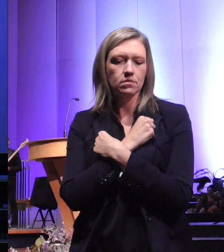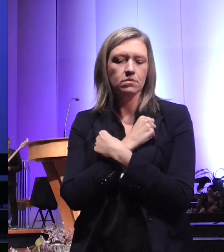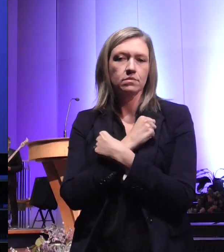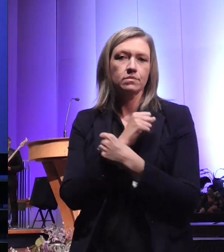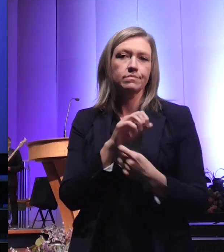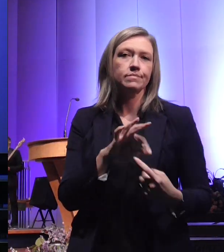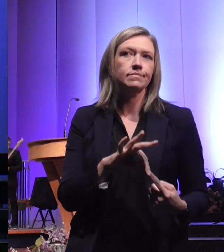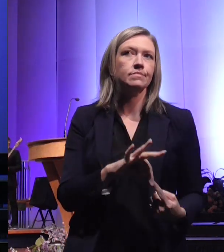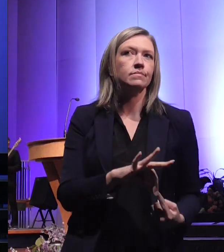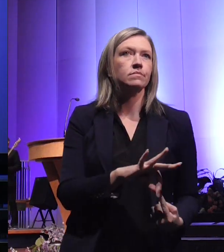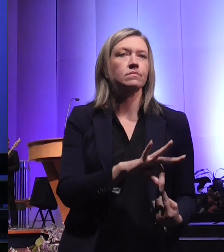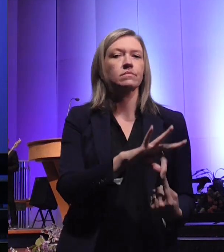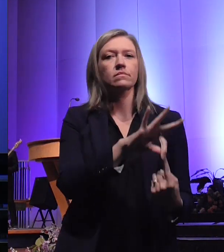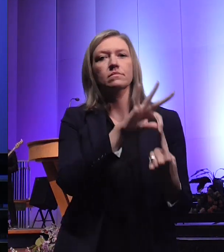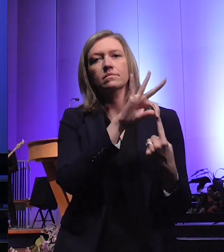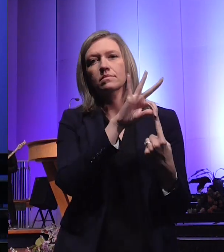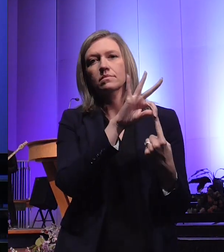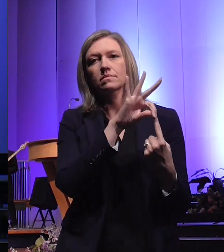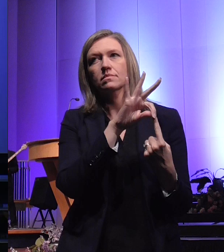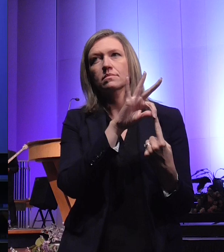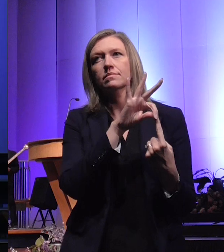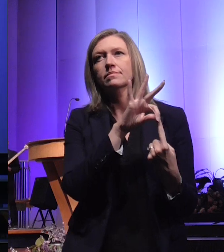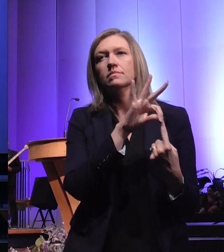So sacred,